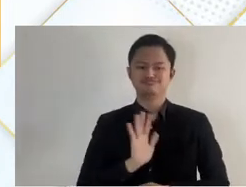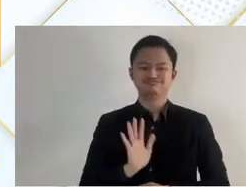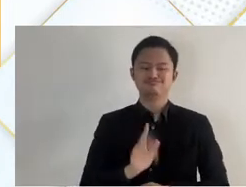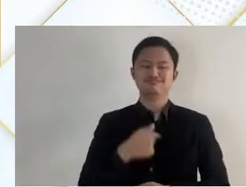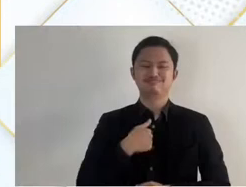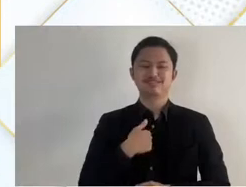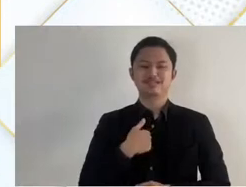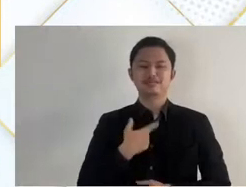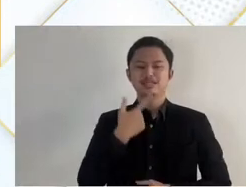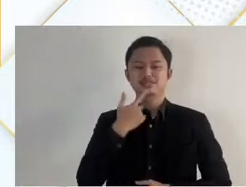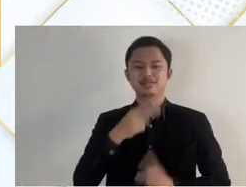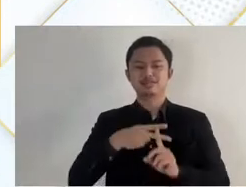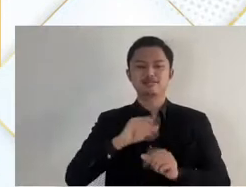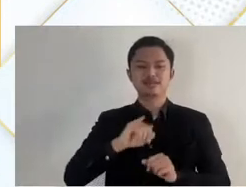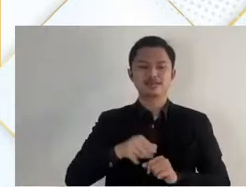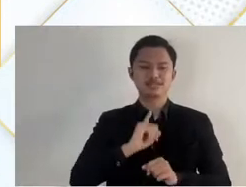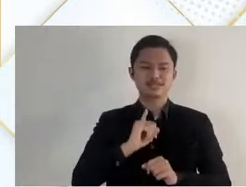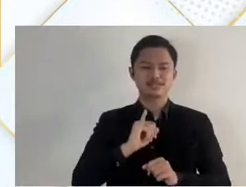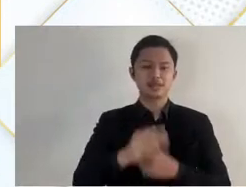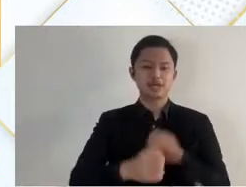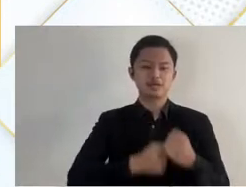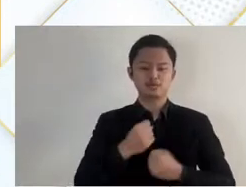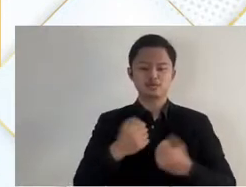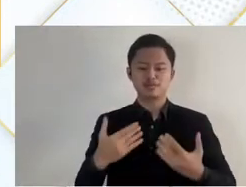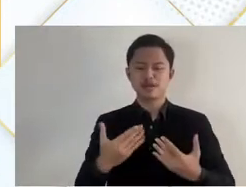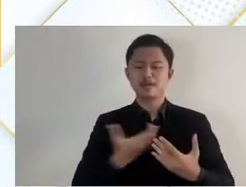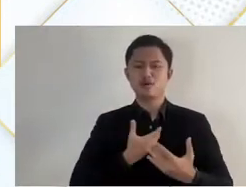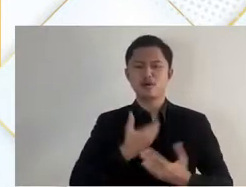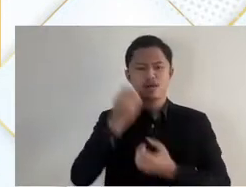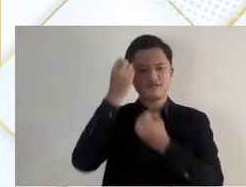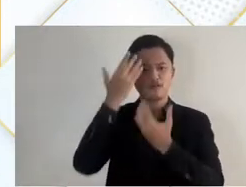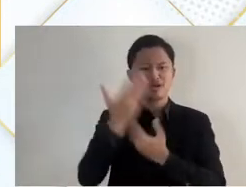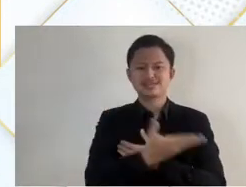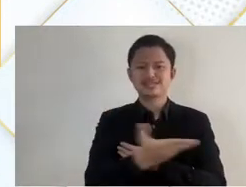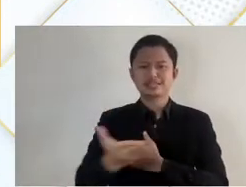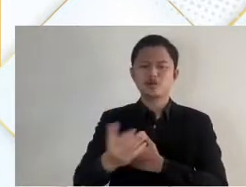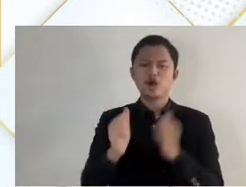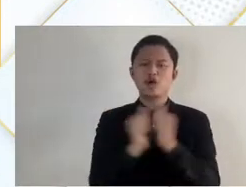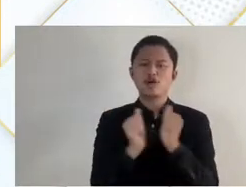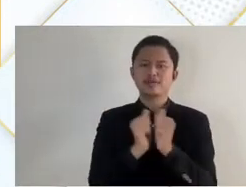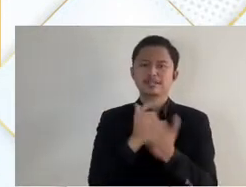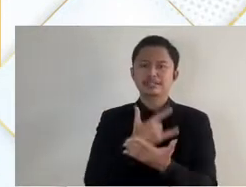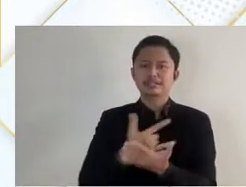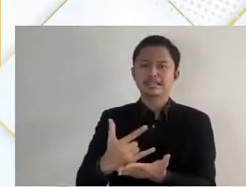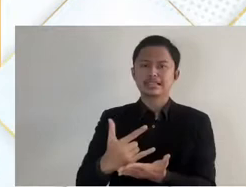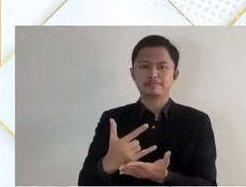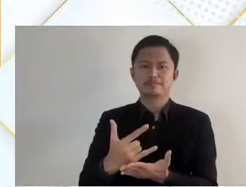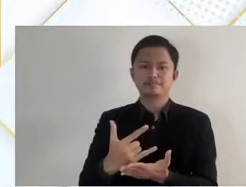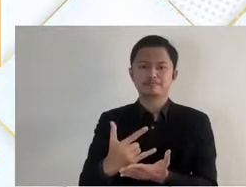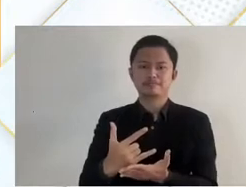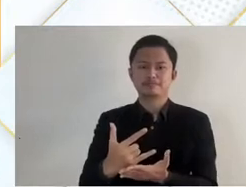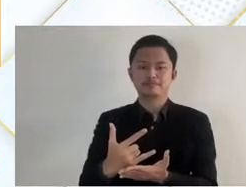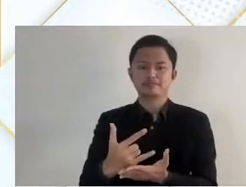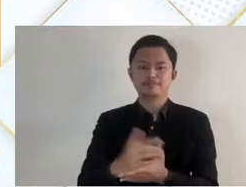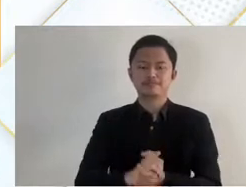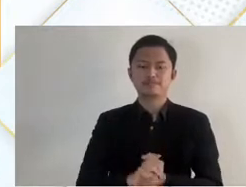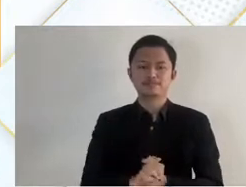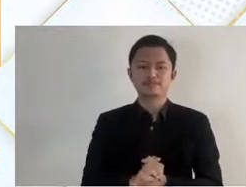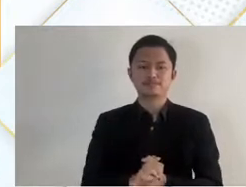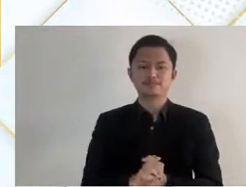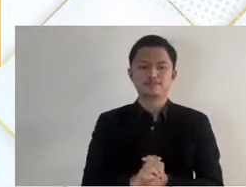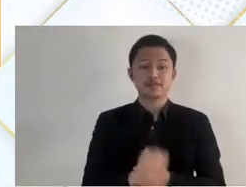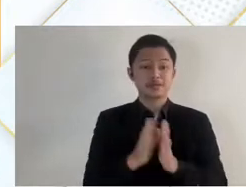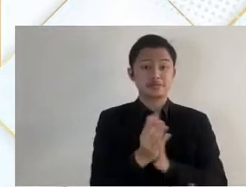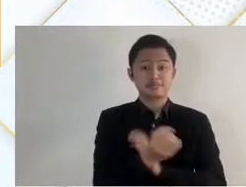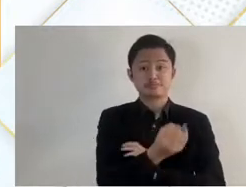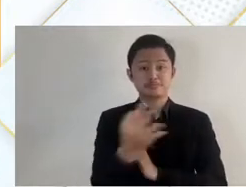goal of the UN Charter, and we remain fully committed to it. And some words of caution and